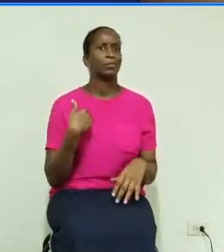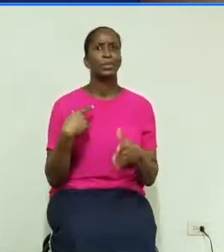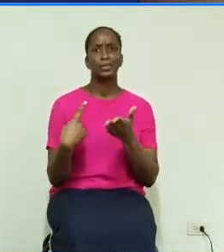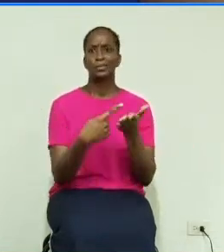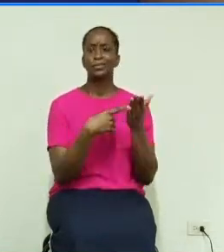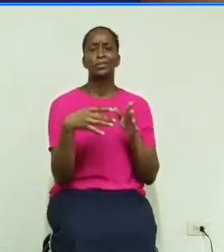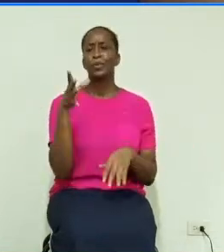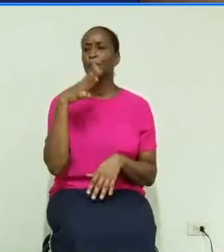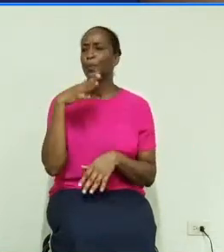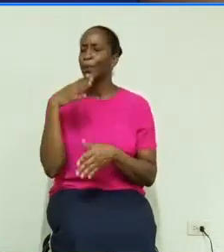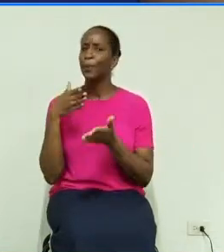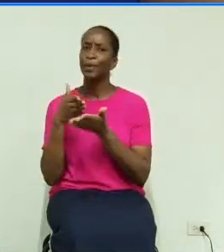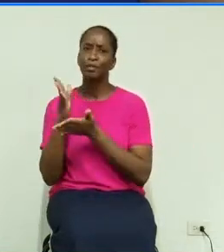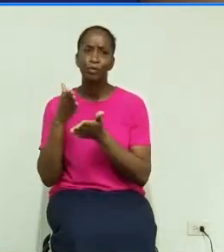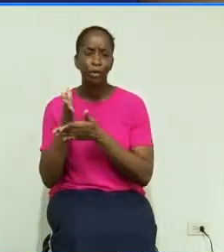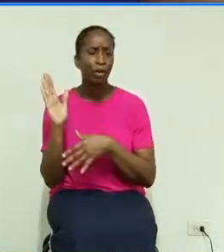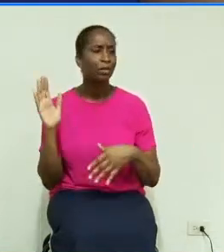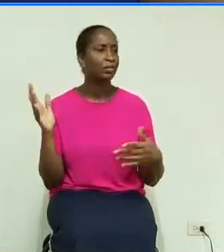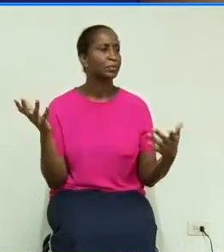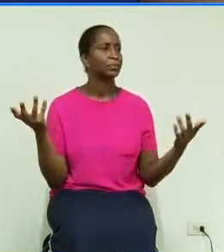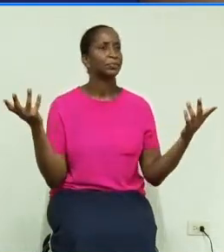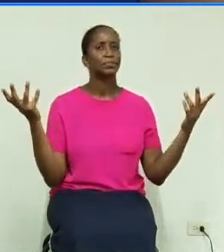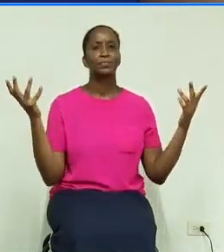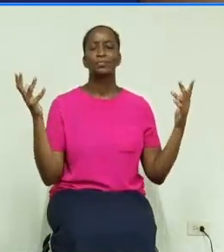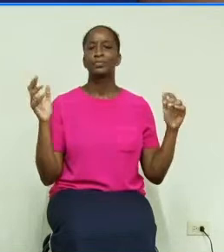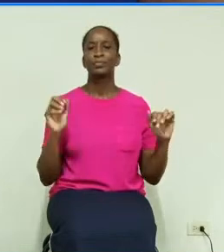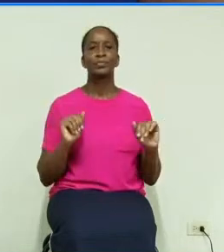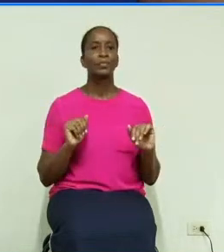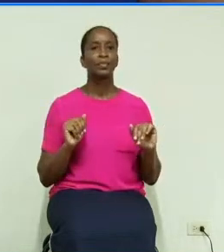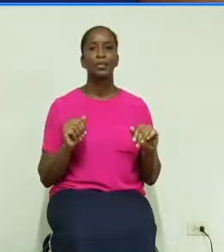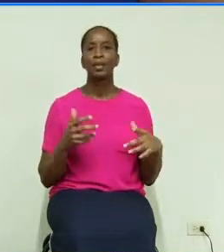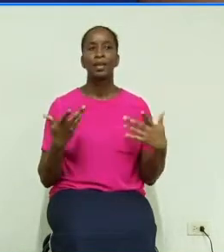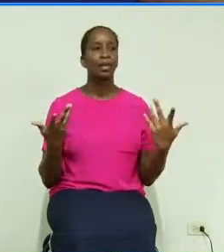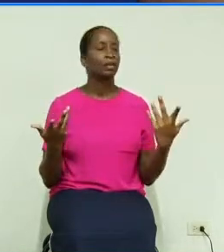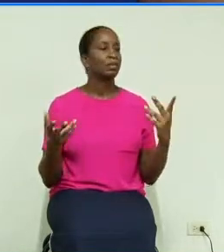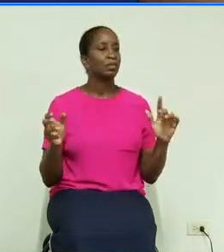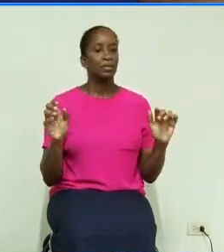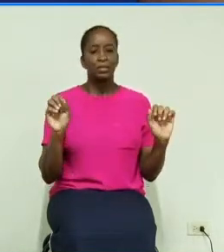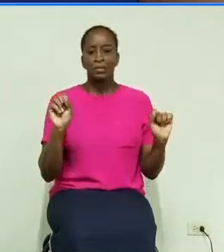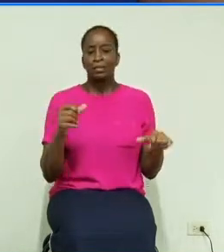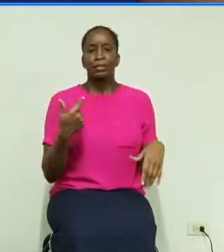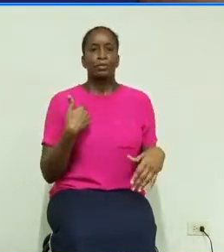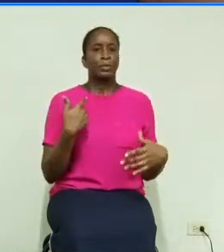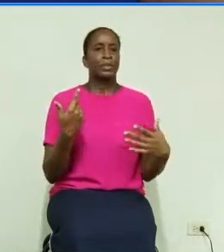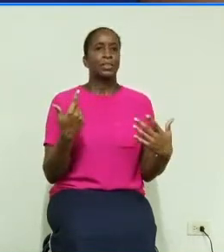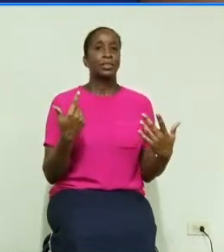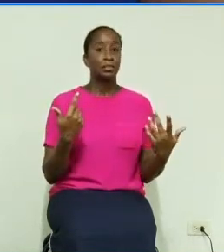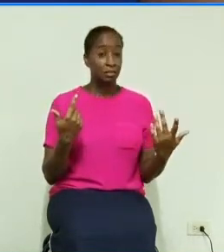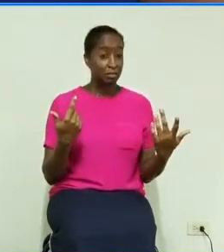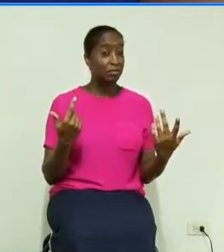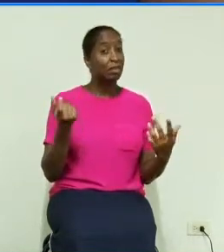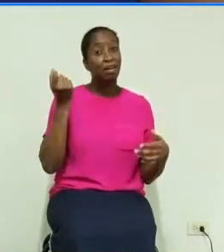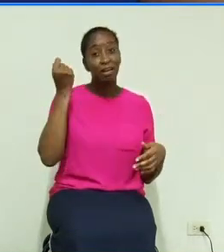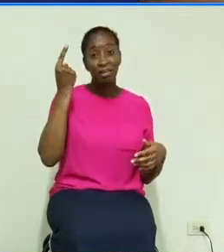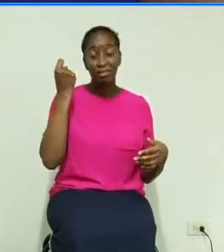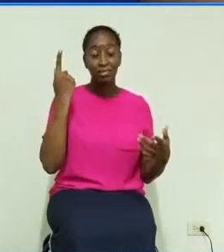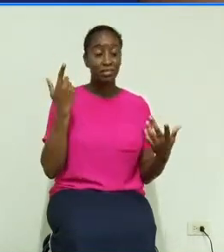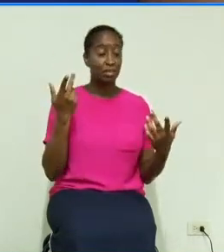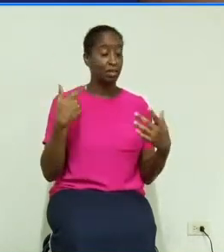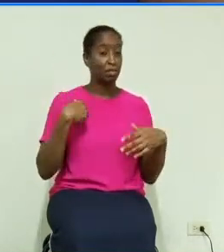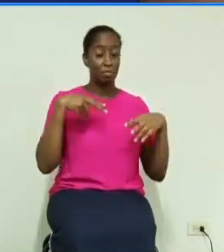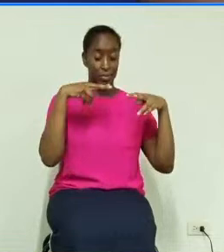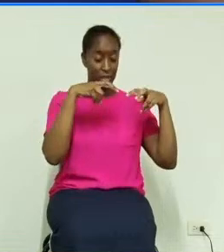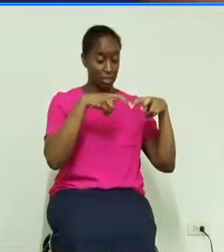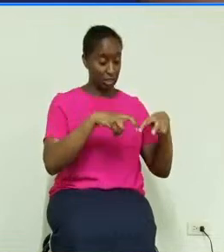and follow the international, sitting down, subscribing to journals, and all of those things are expensive undertakings. And